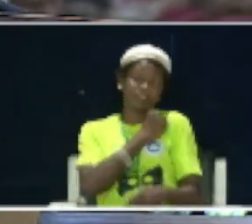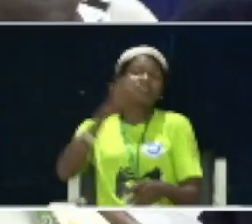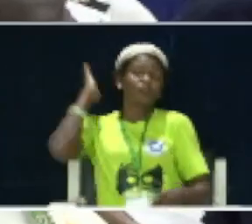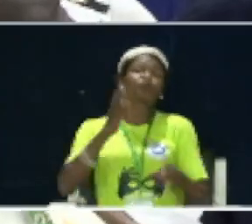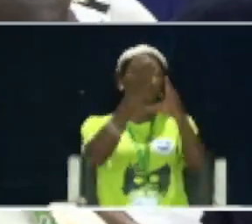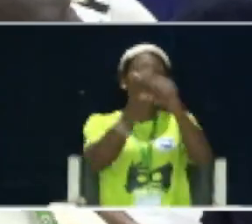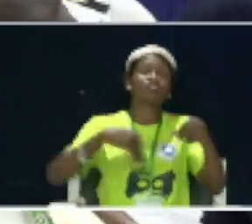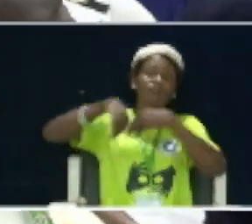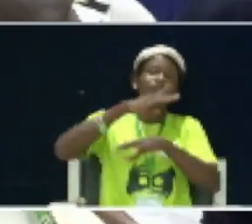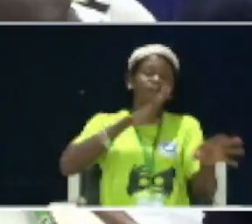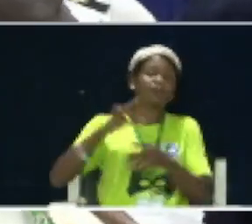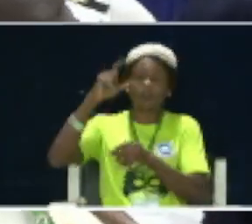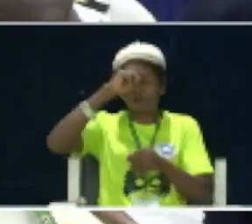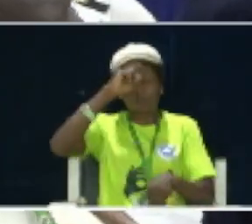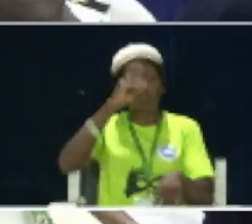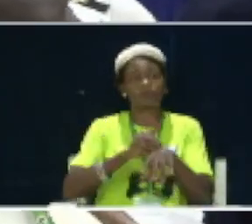of wisdom.